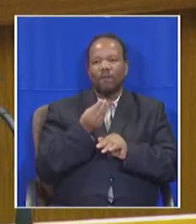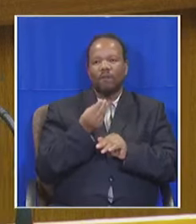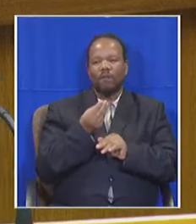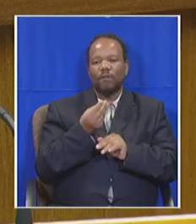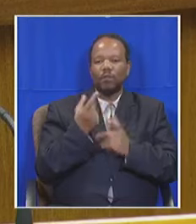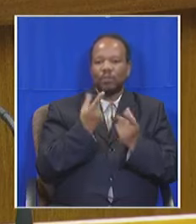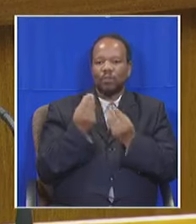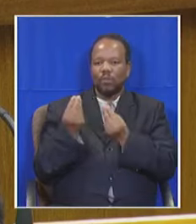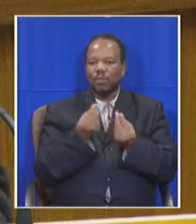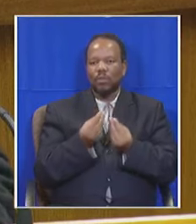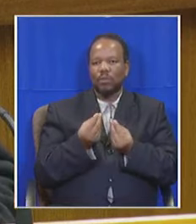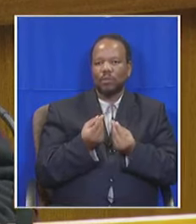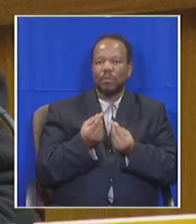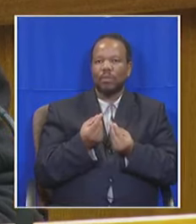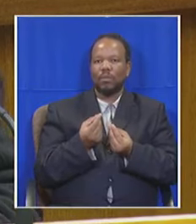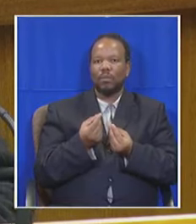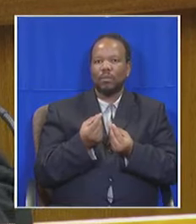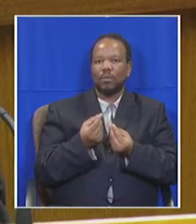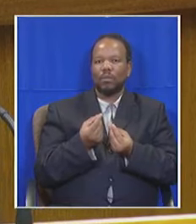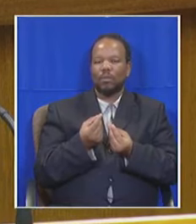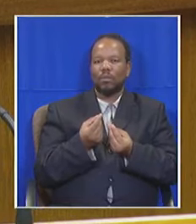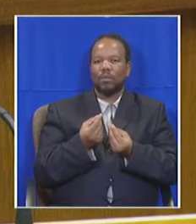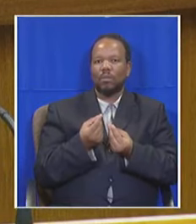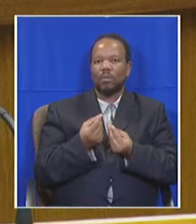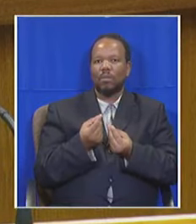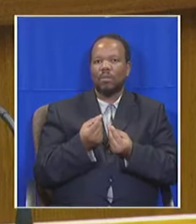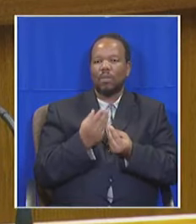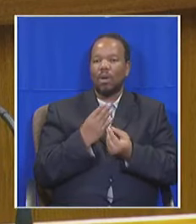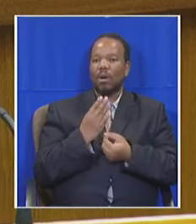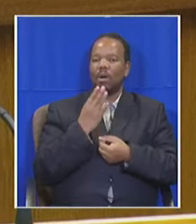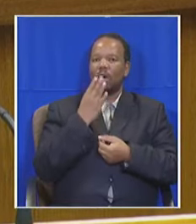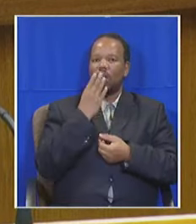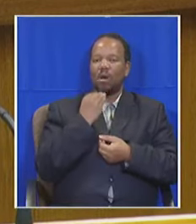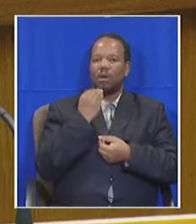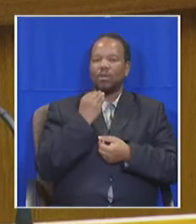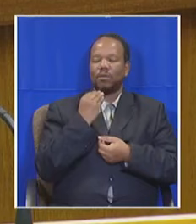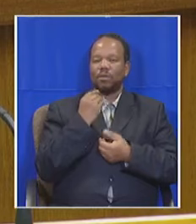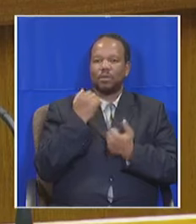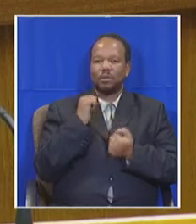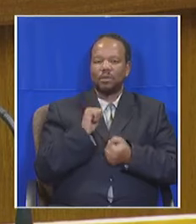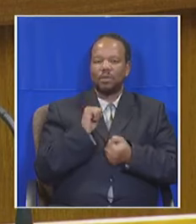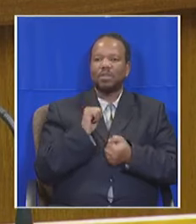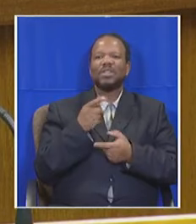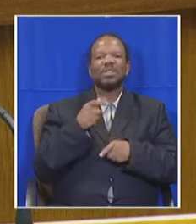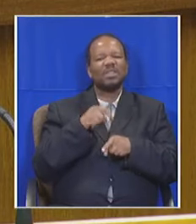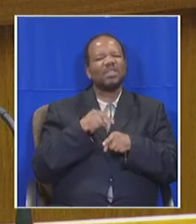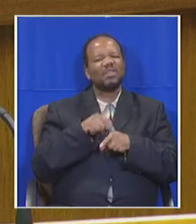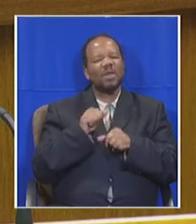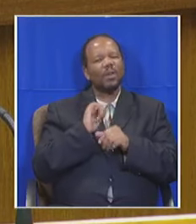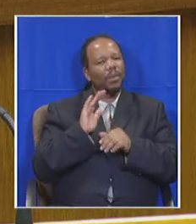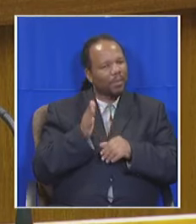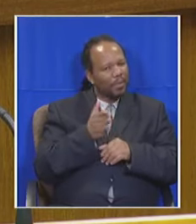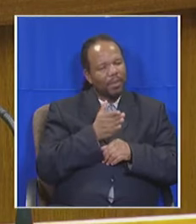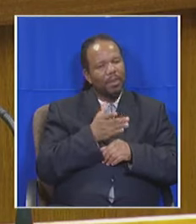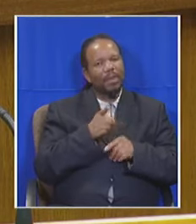action. So we must ask, do we simply wither in difficult times? Or like